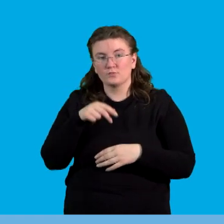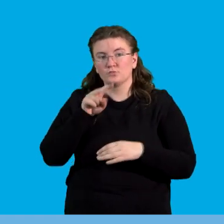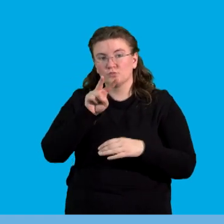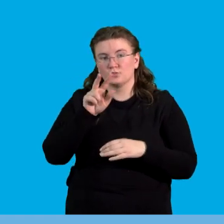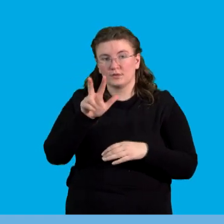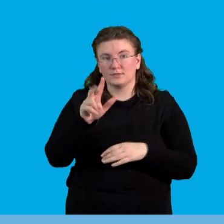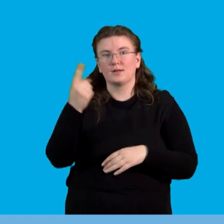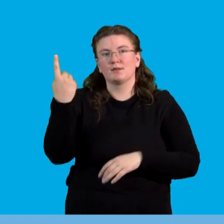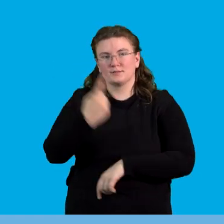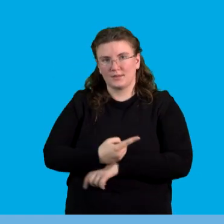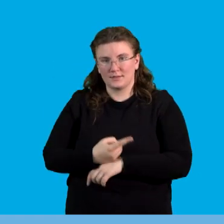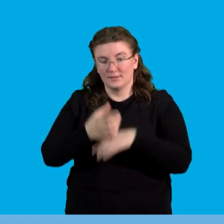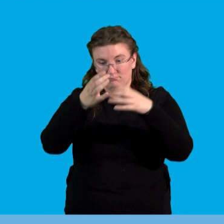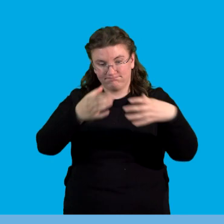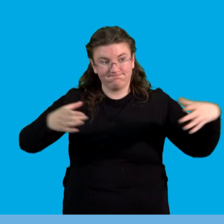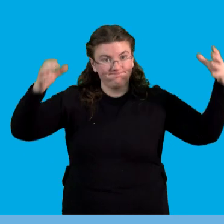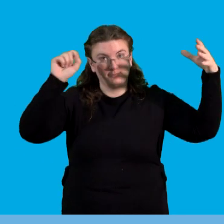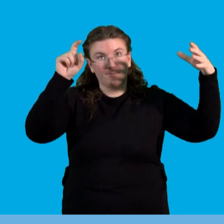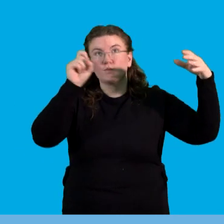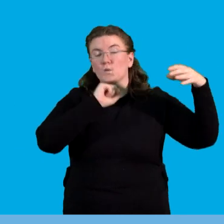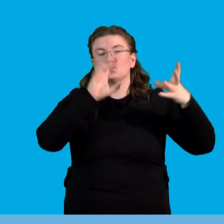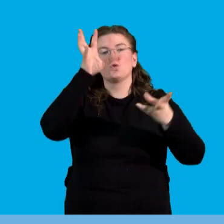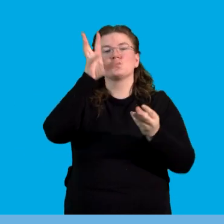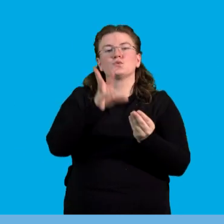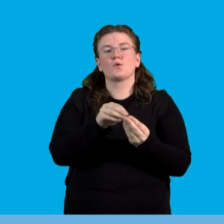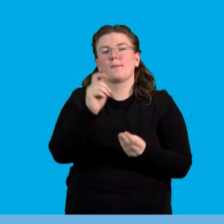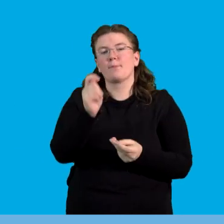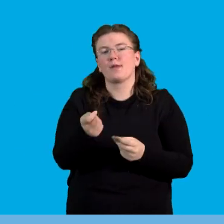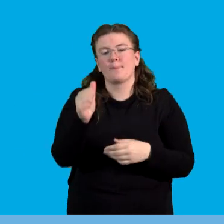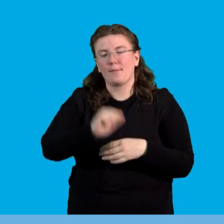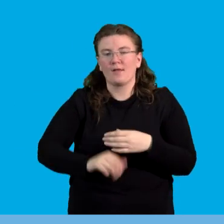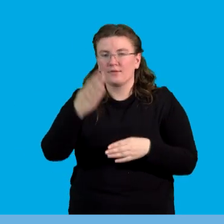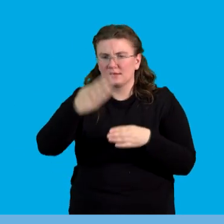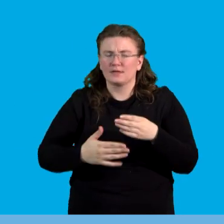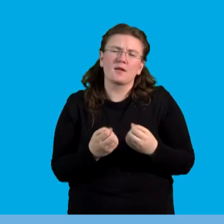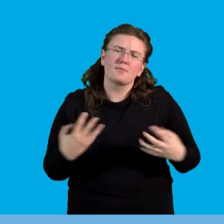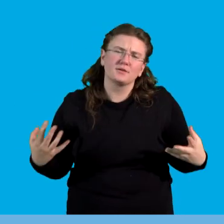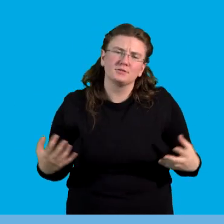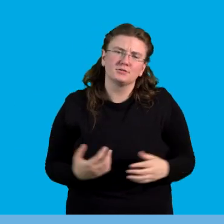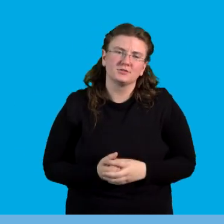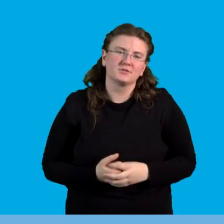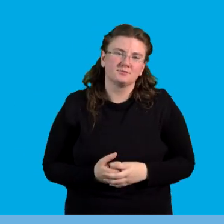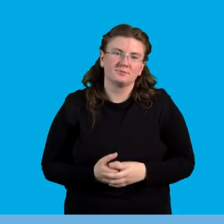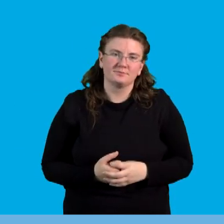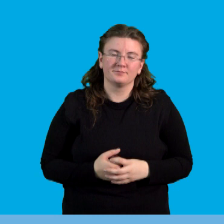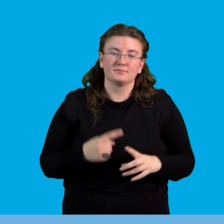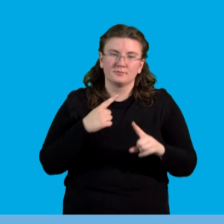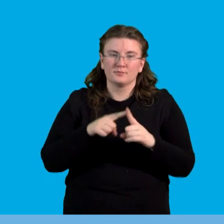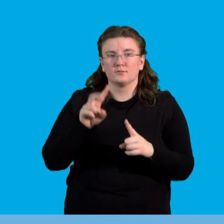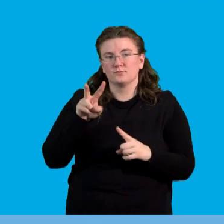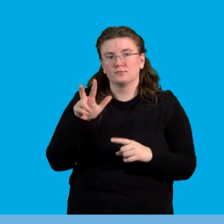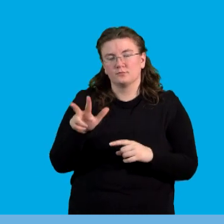use this geyser for 28 days, how much would we pay in total at the end of the month? So multiplied